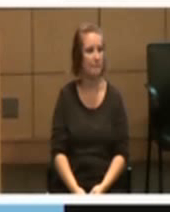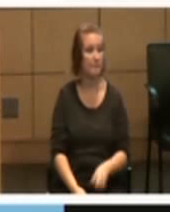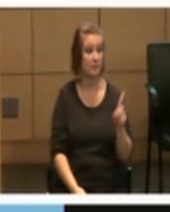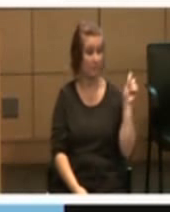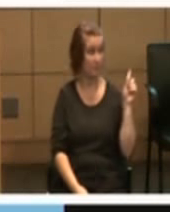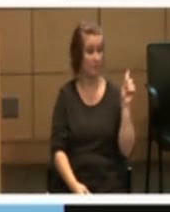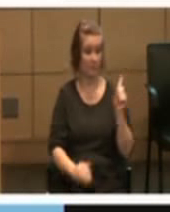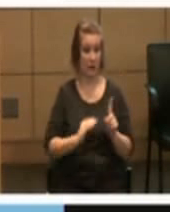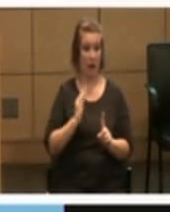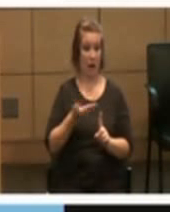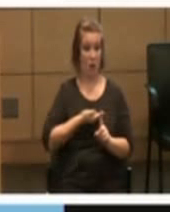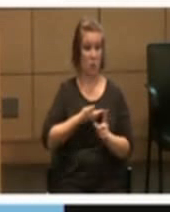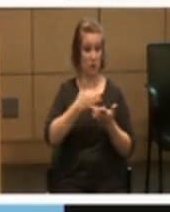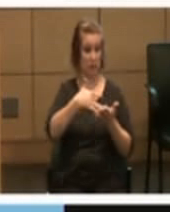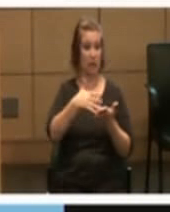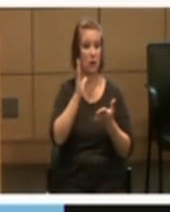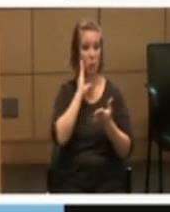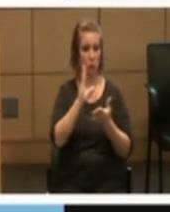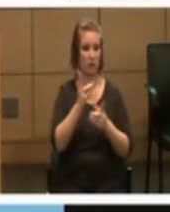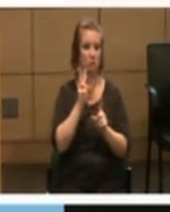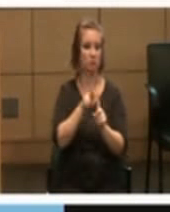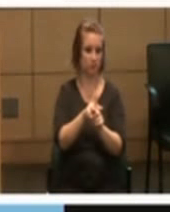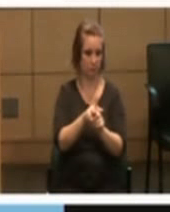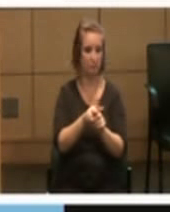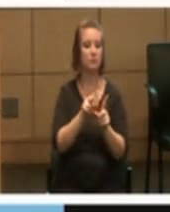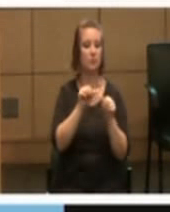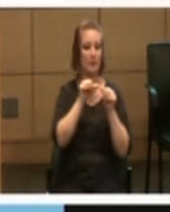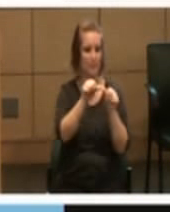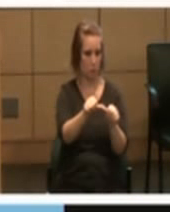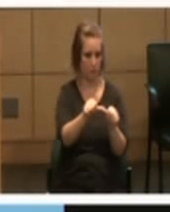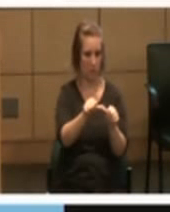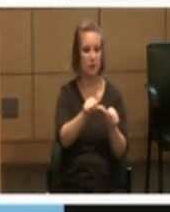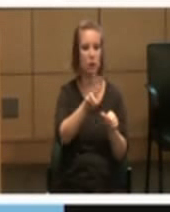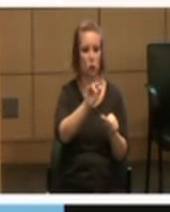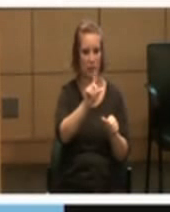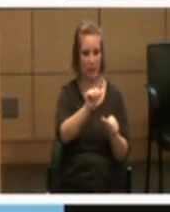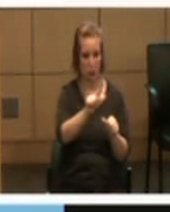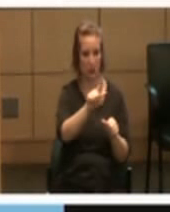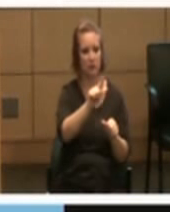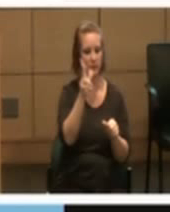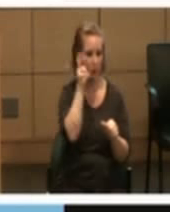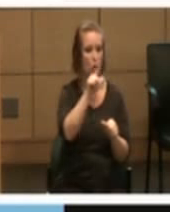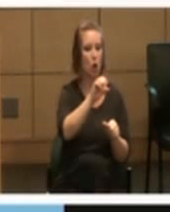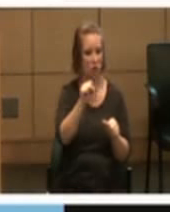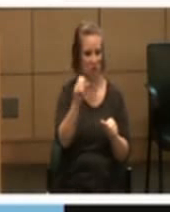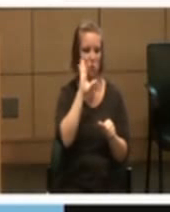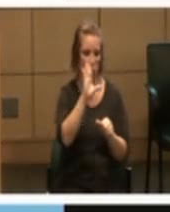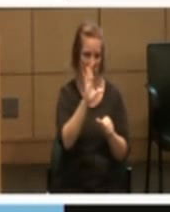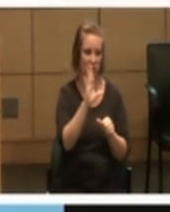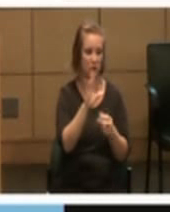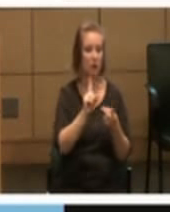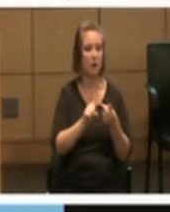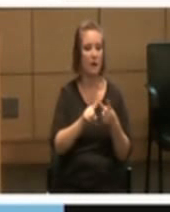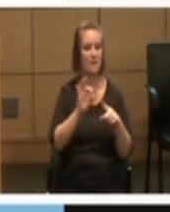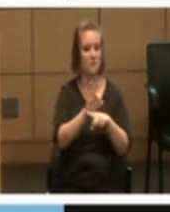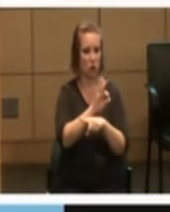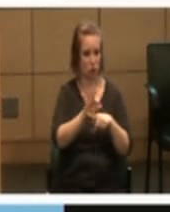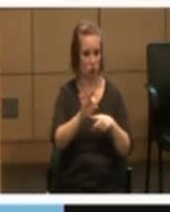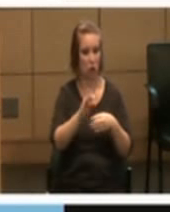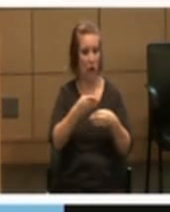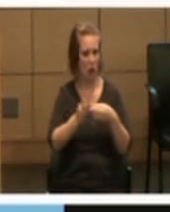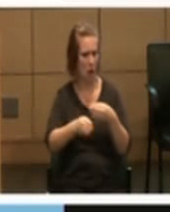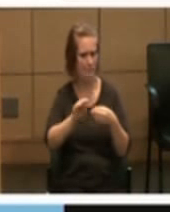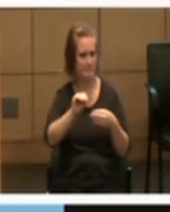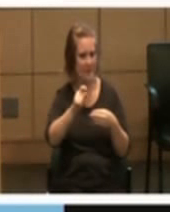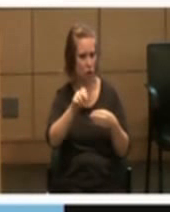to children who have permanent unilateral hearing loss. We're also going to look at incorporating functional outcome measures, so a